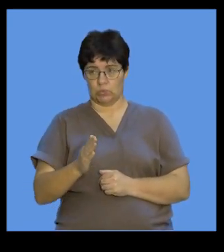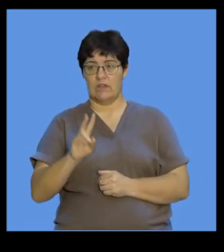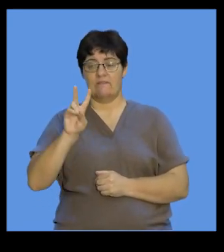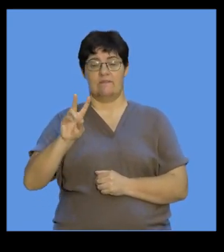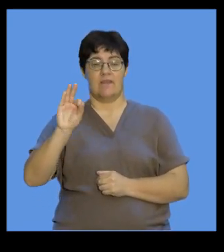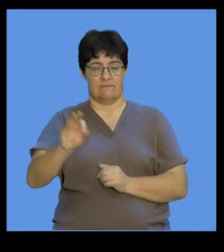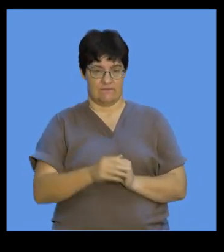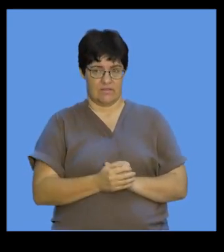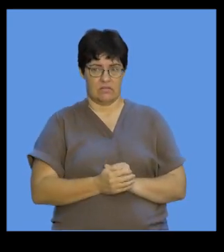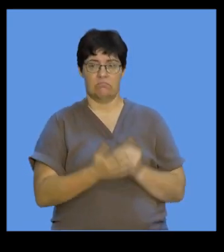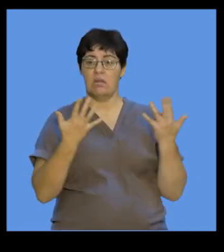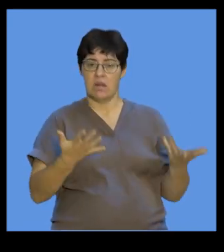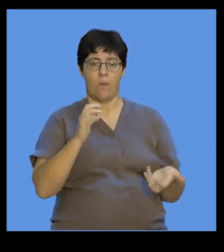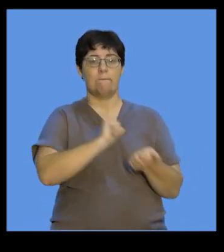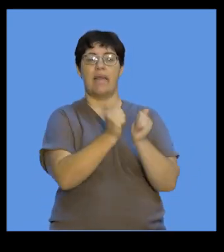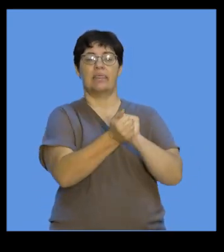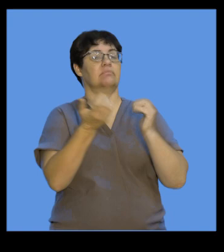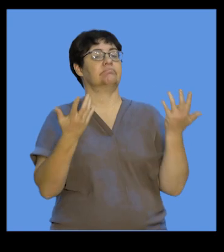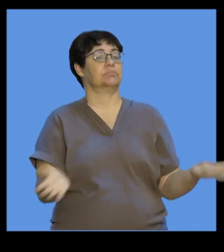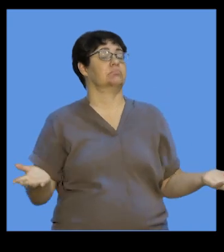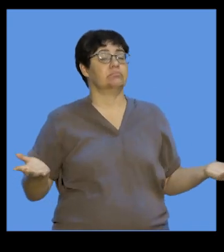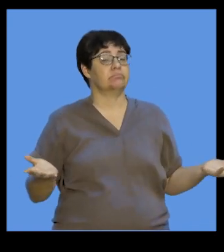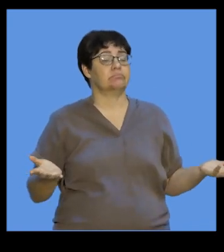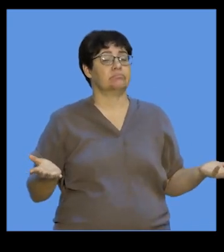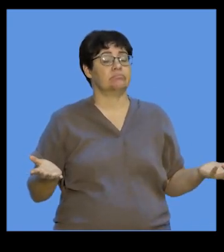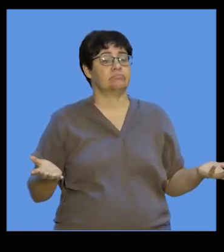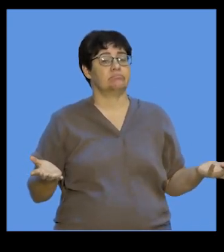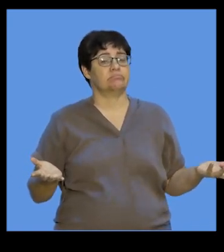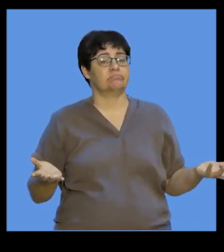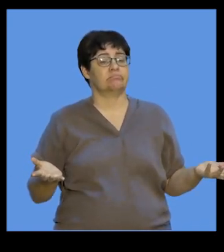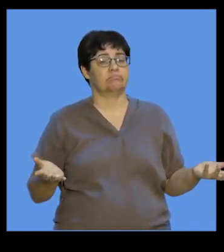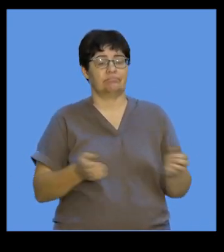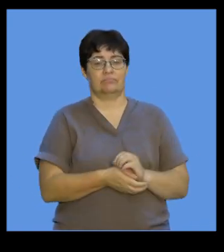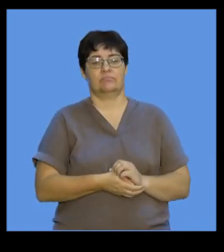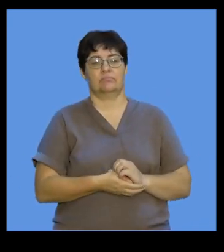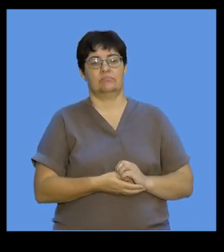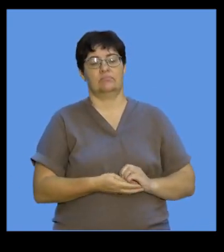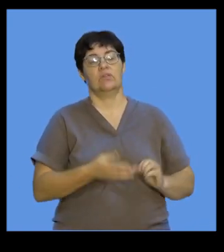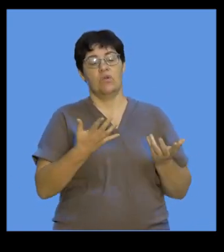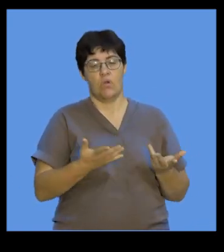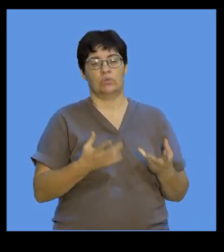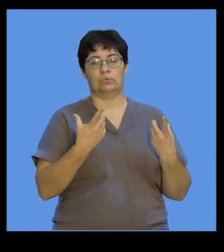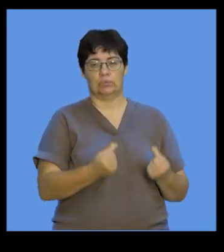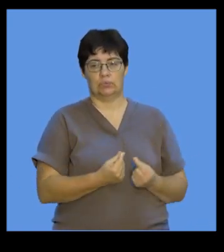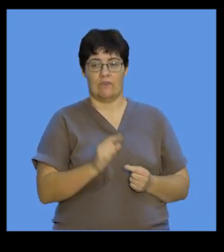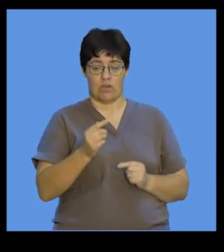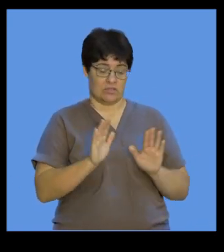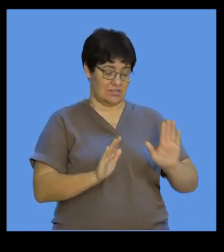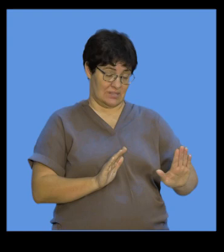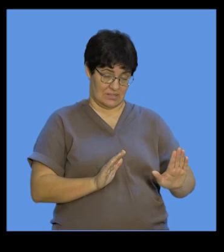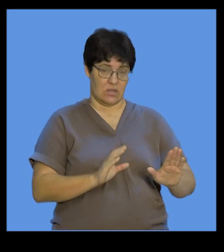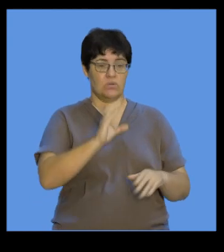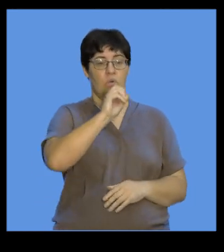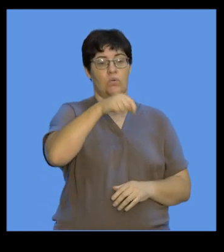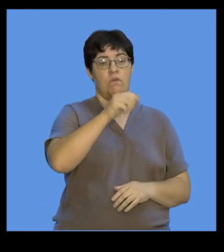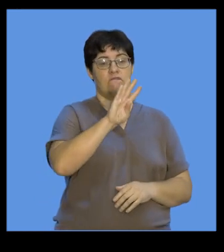Now we need to solve for F. Now it's a maths problem. So let's do the first part, which is 0.45